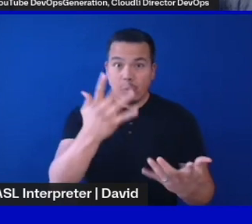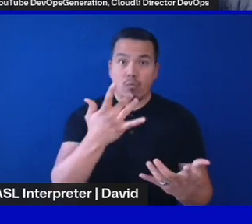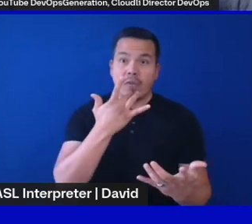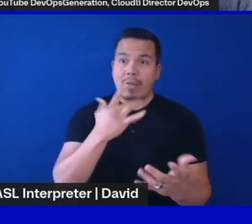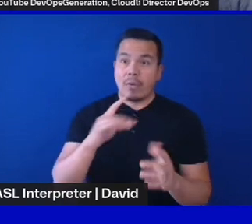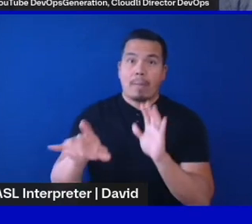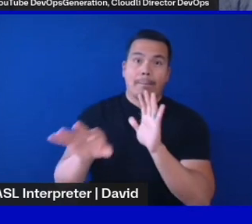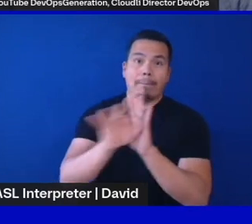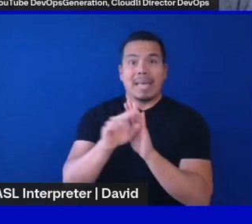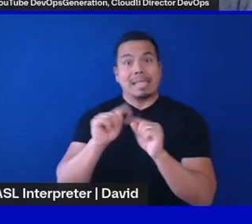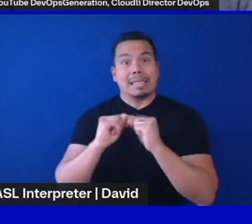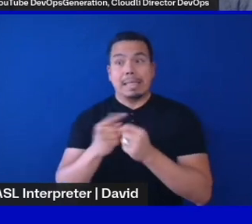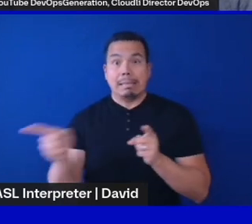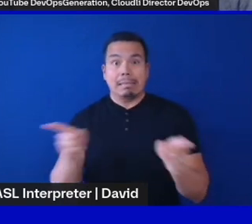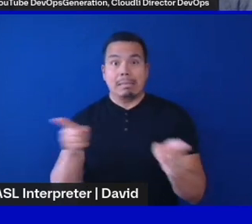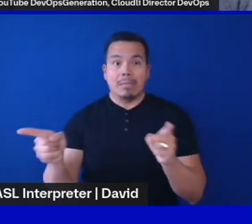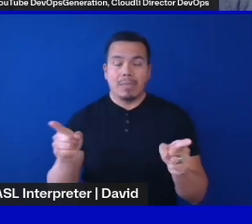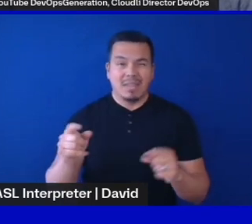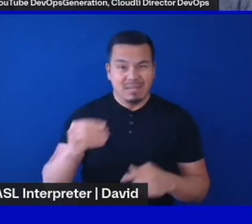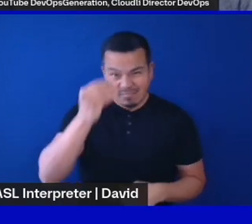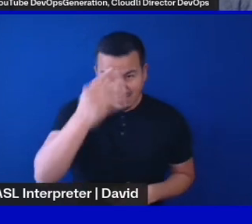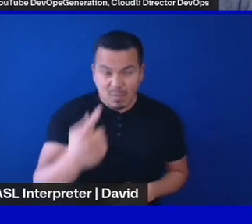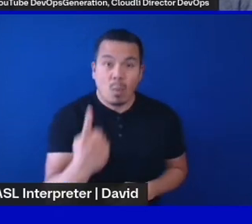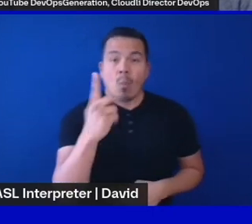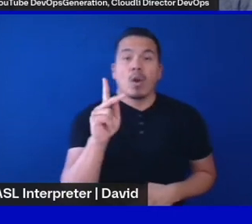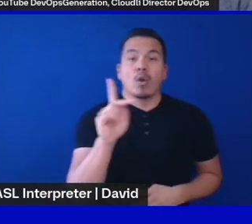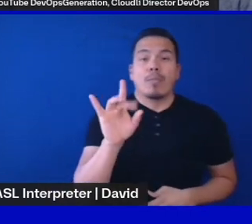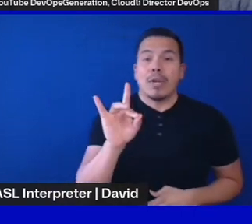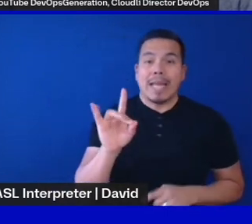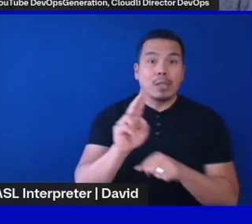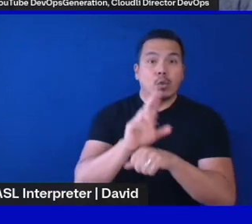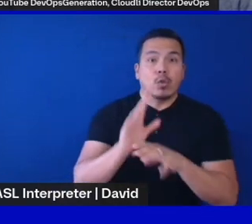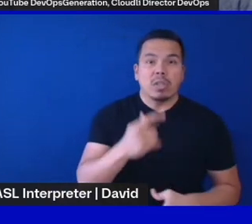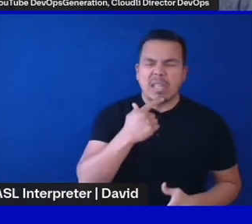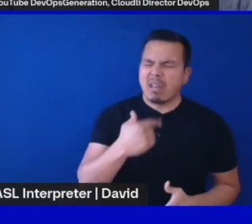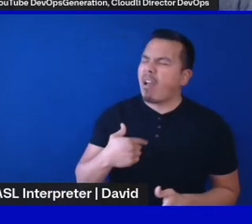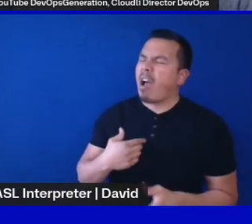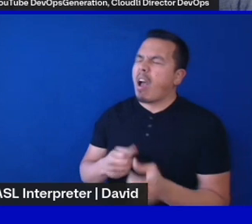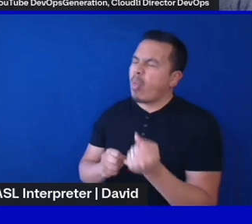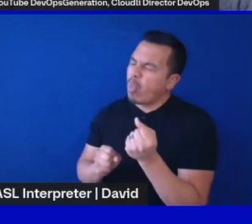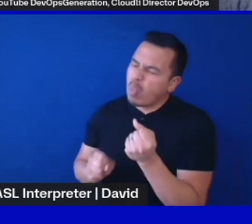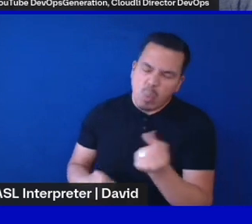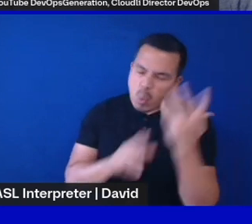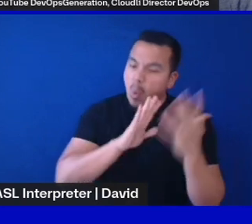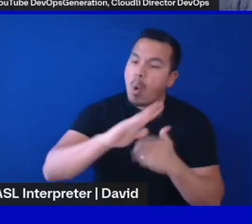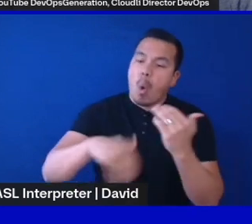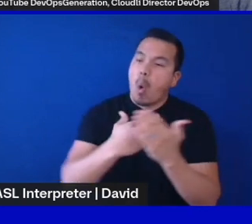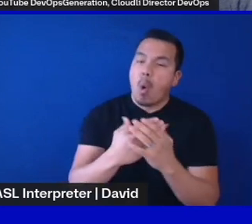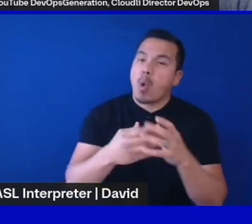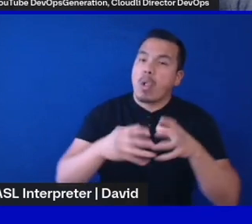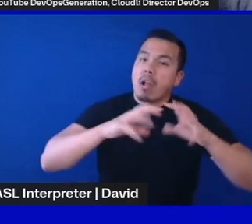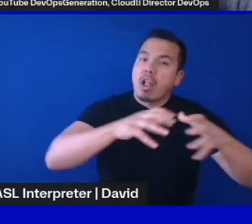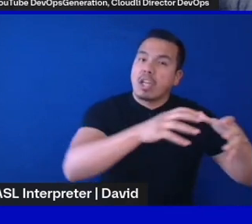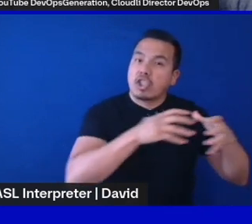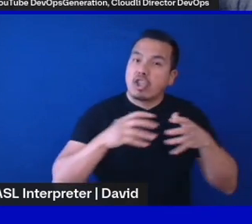I once heard a Kubernetes user say, I've thrown away entire clusters and spun